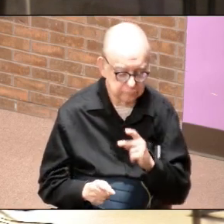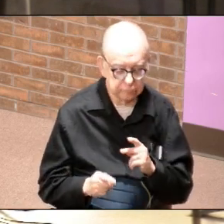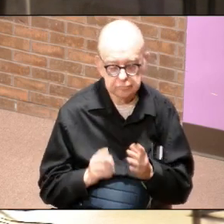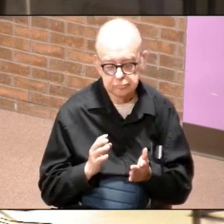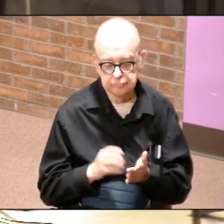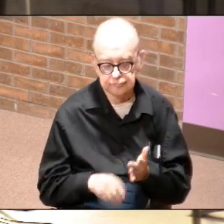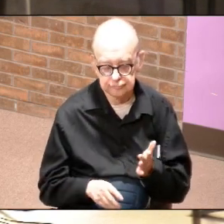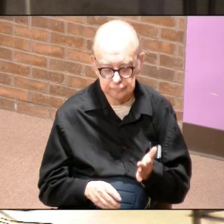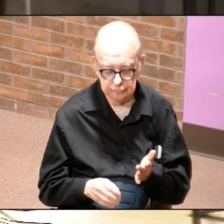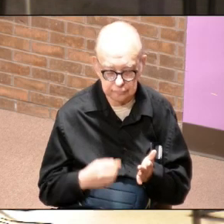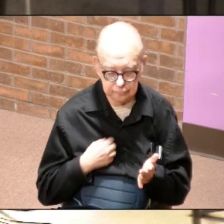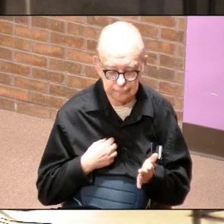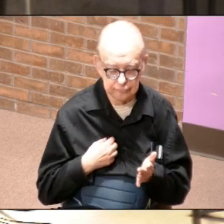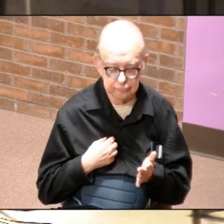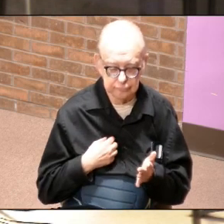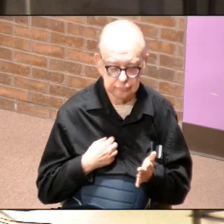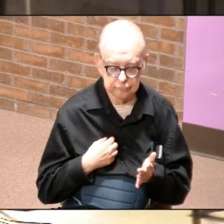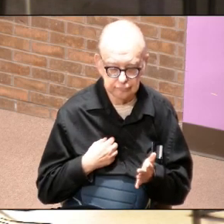says this,